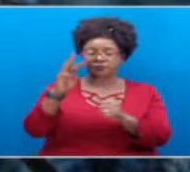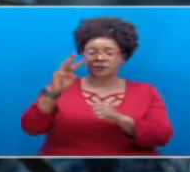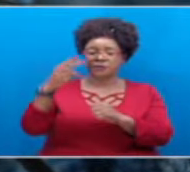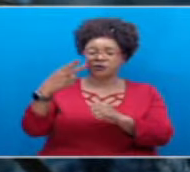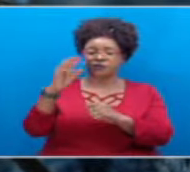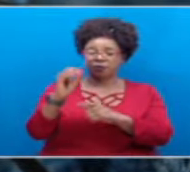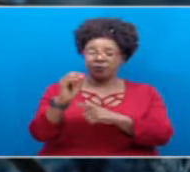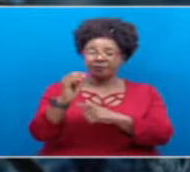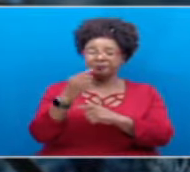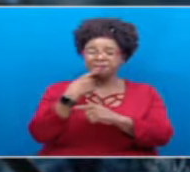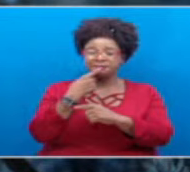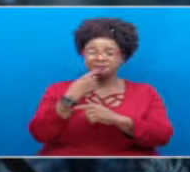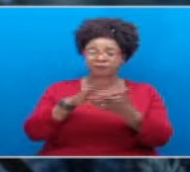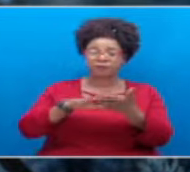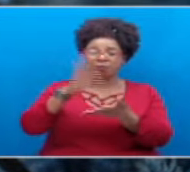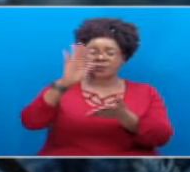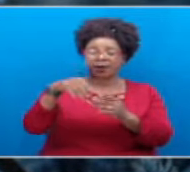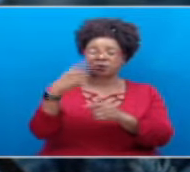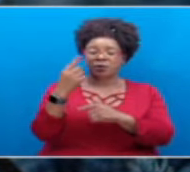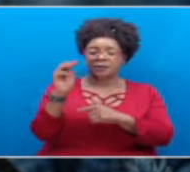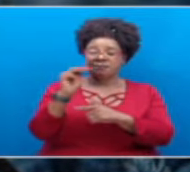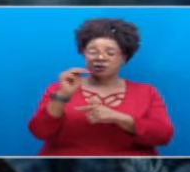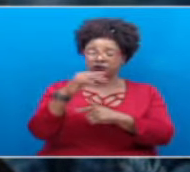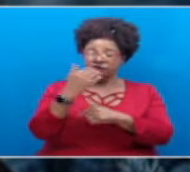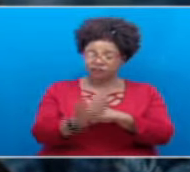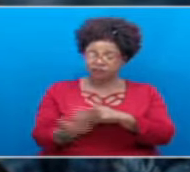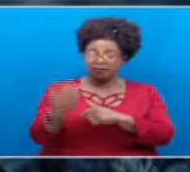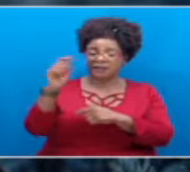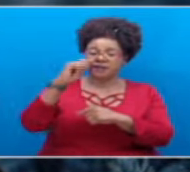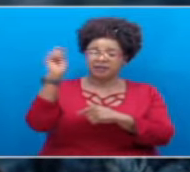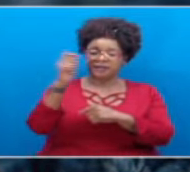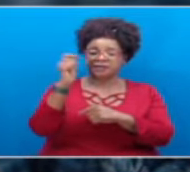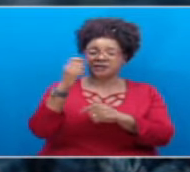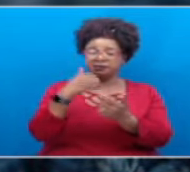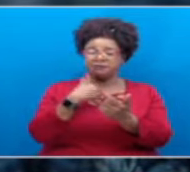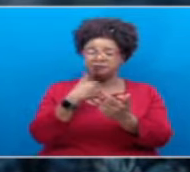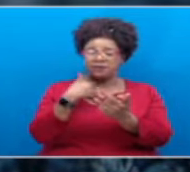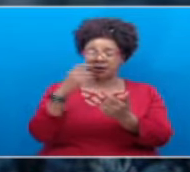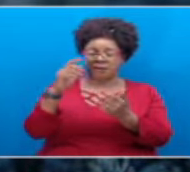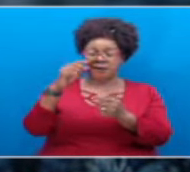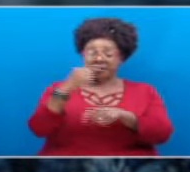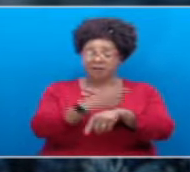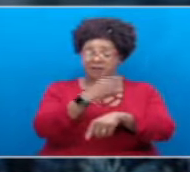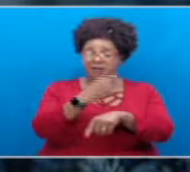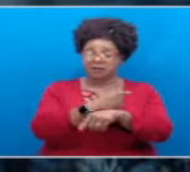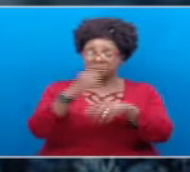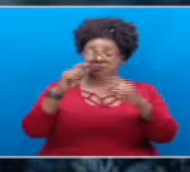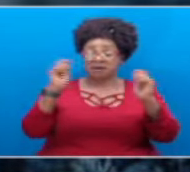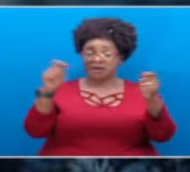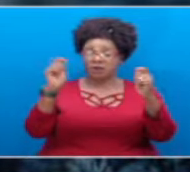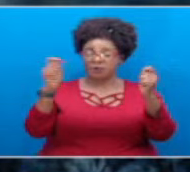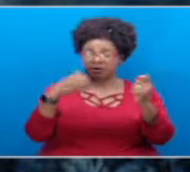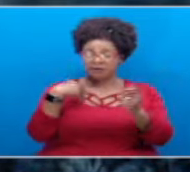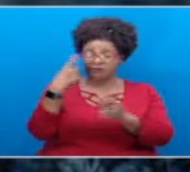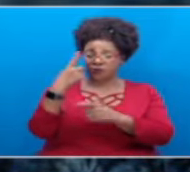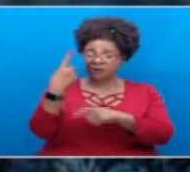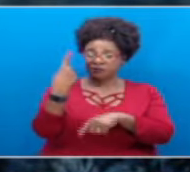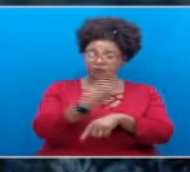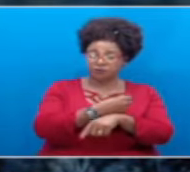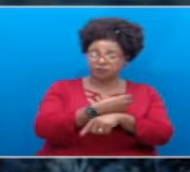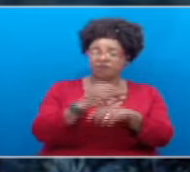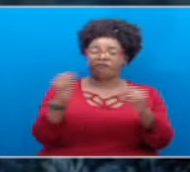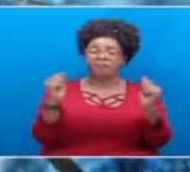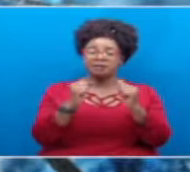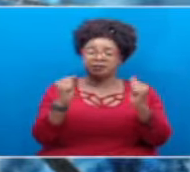Organization, more than 1 million children in Kenya, Ghana, and Malawi have received at least 1 dose of the malaria vaccine,